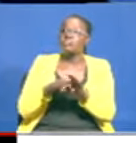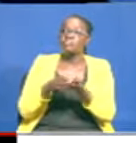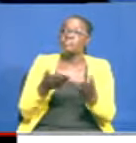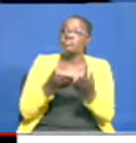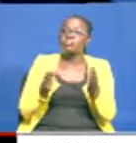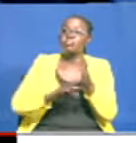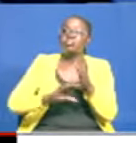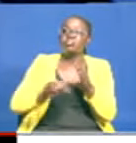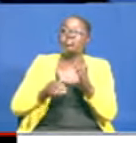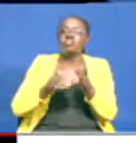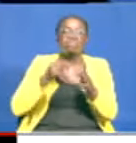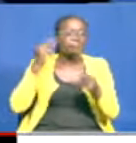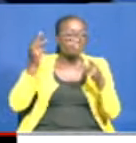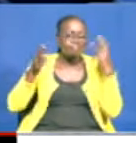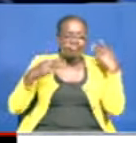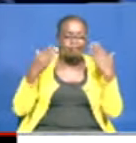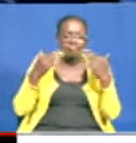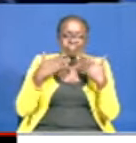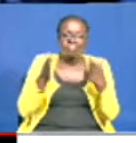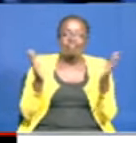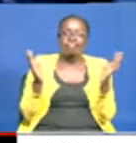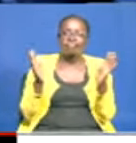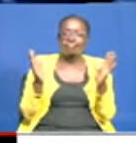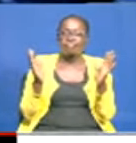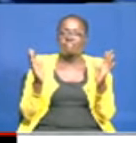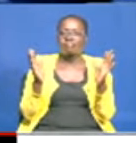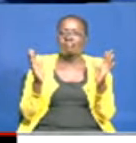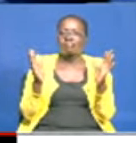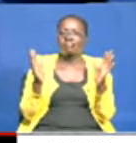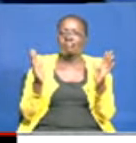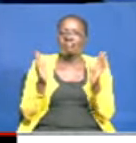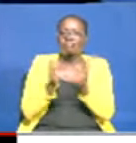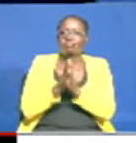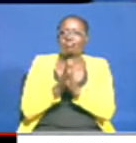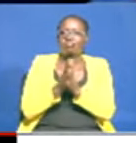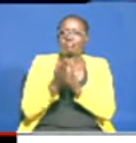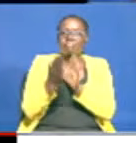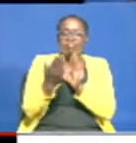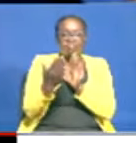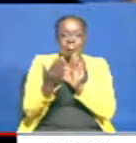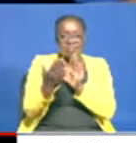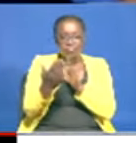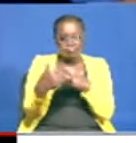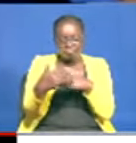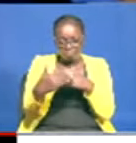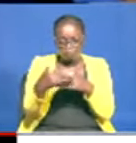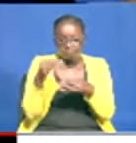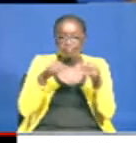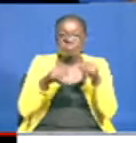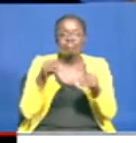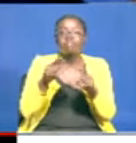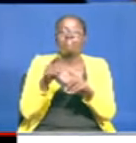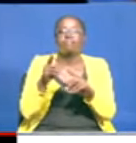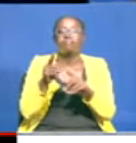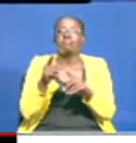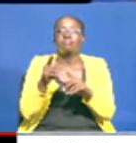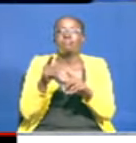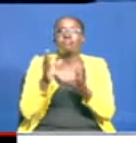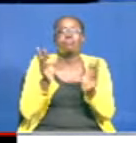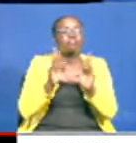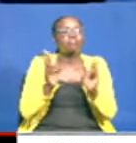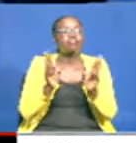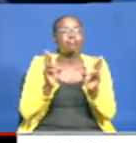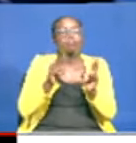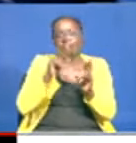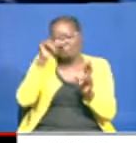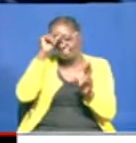not be worried as we end always we near the electioneering date. So we are prepared. The government